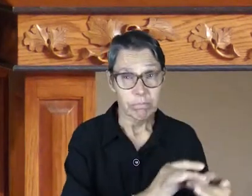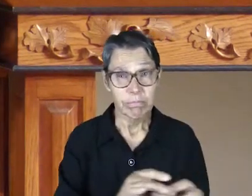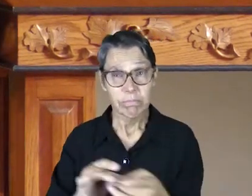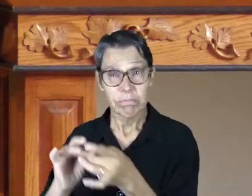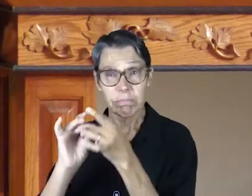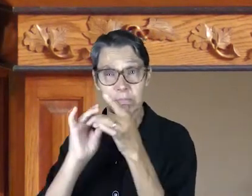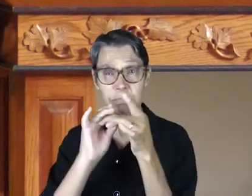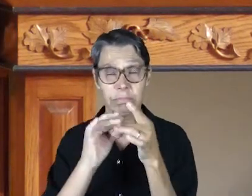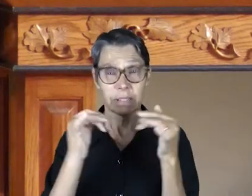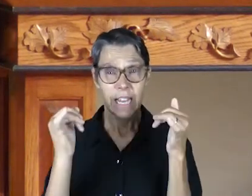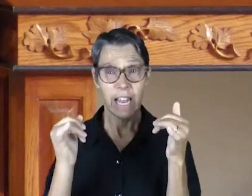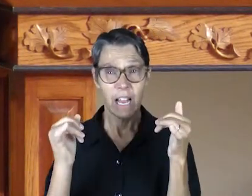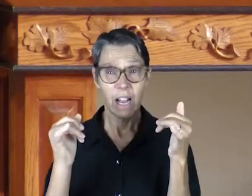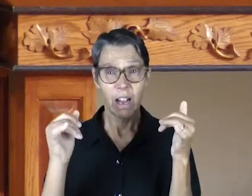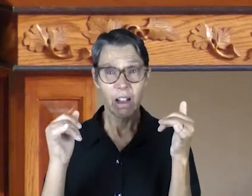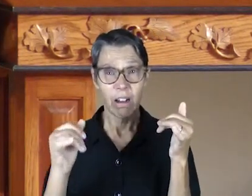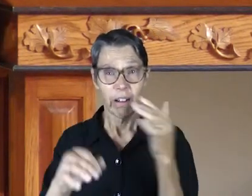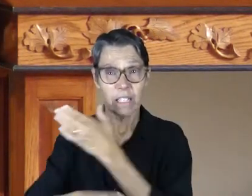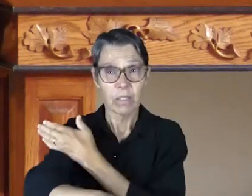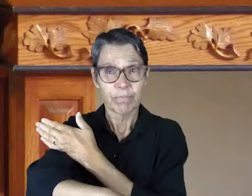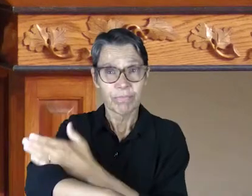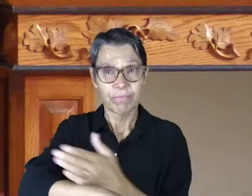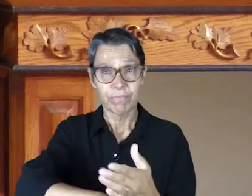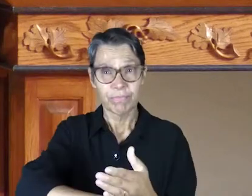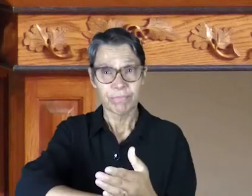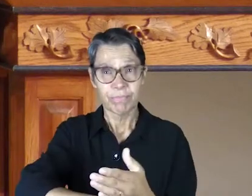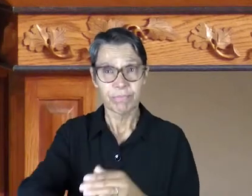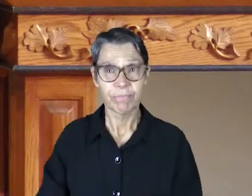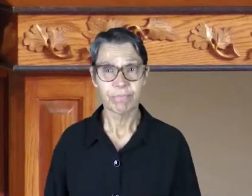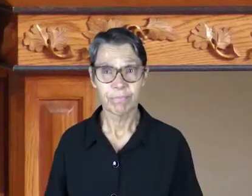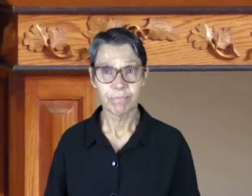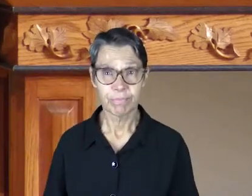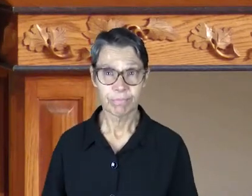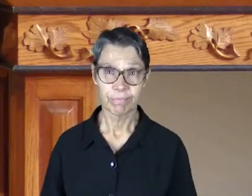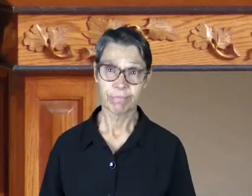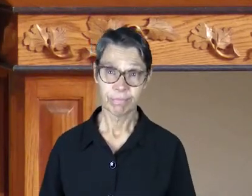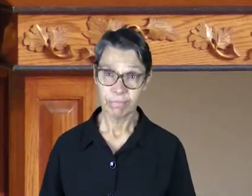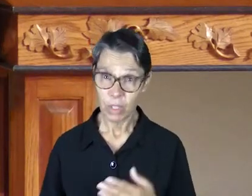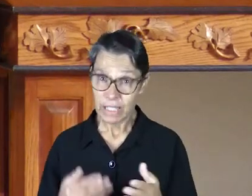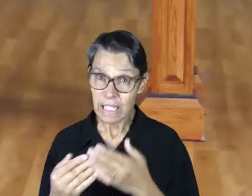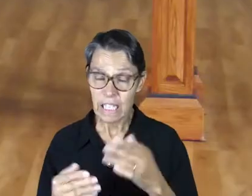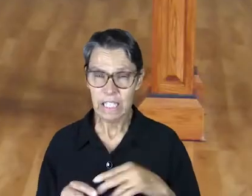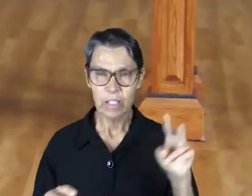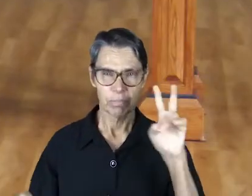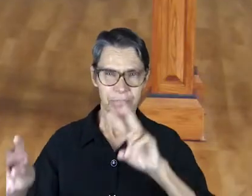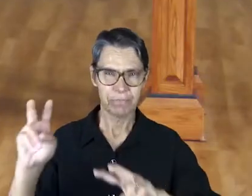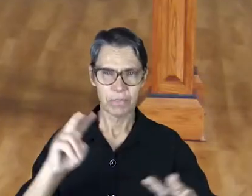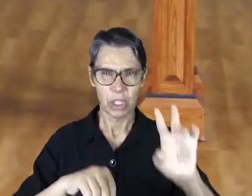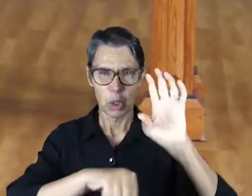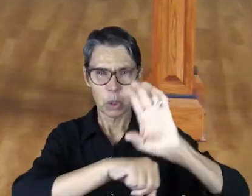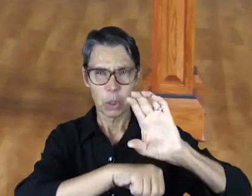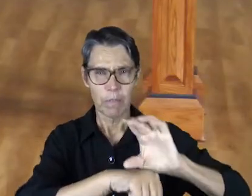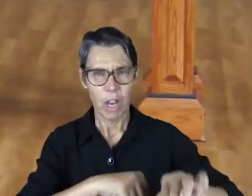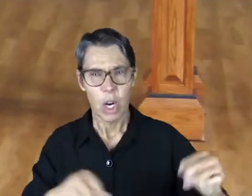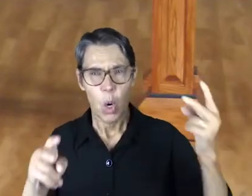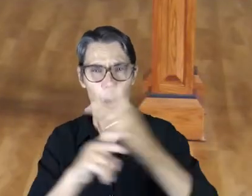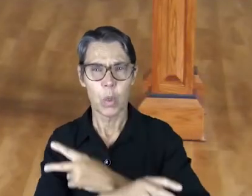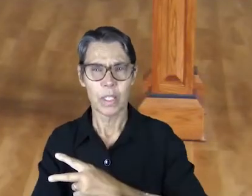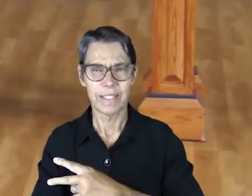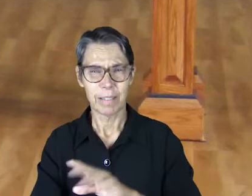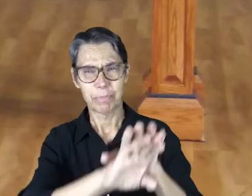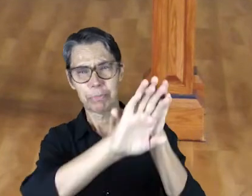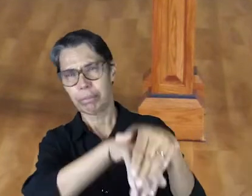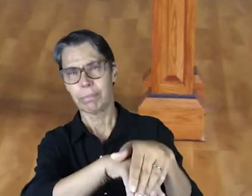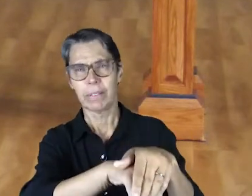Because it's very easy to look at churches and find our worst. Find our hypocritical moments, find